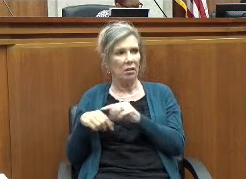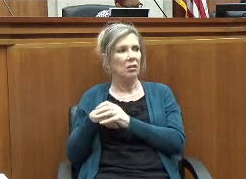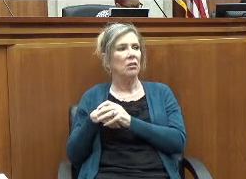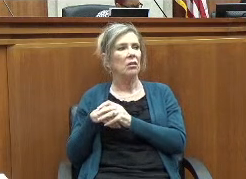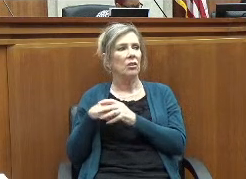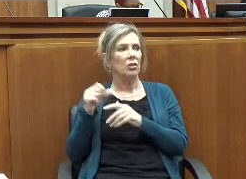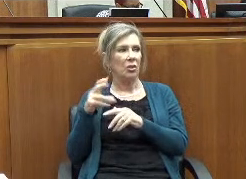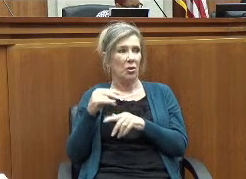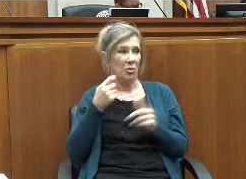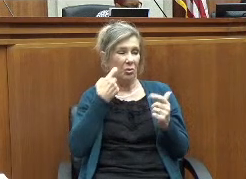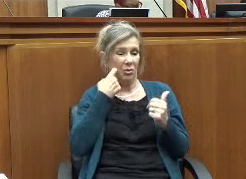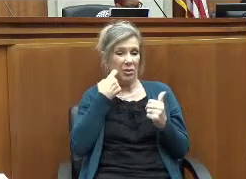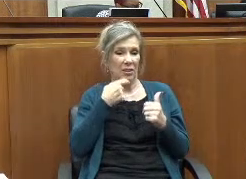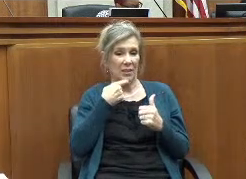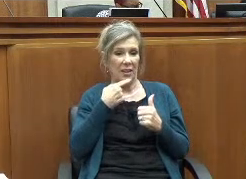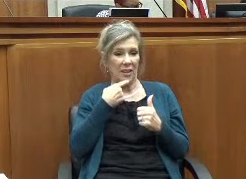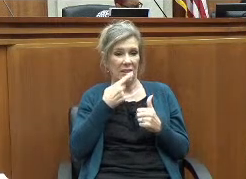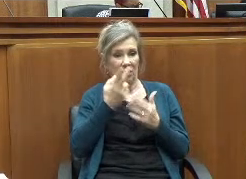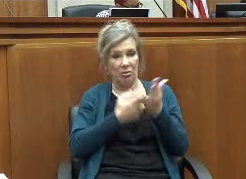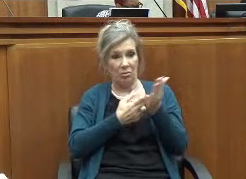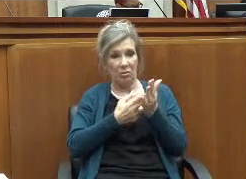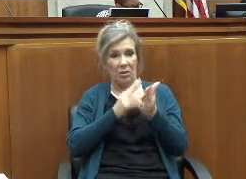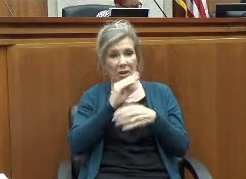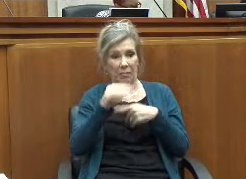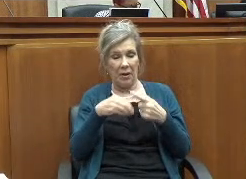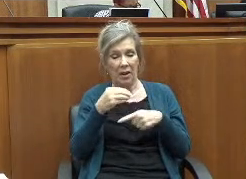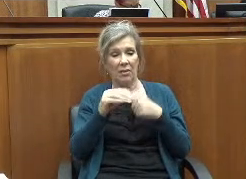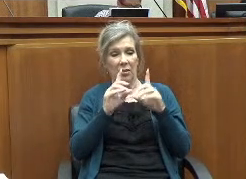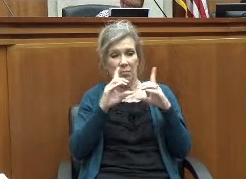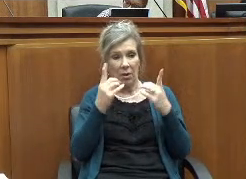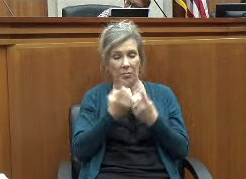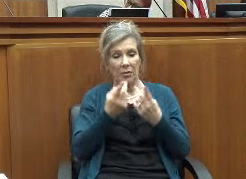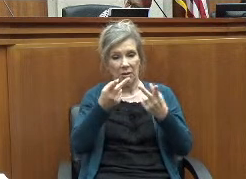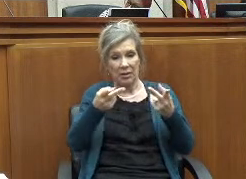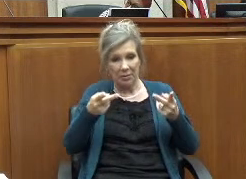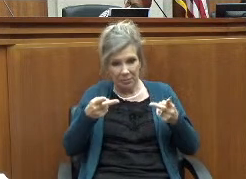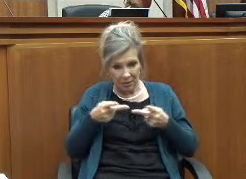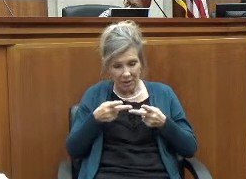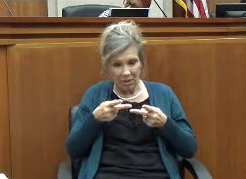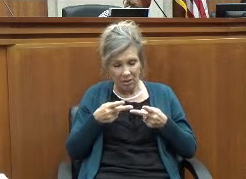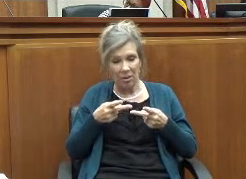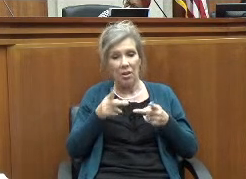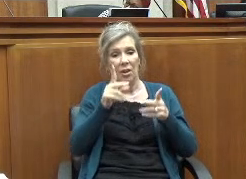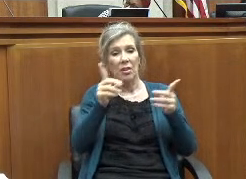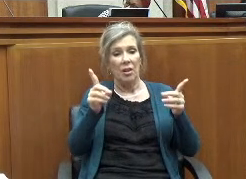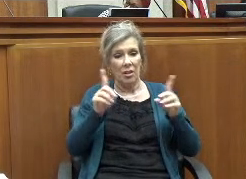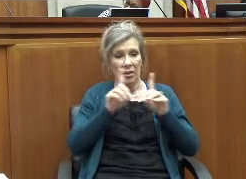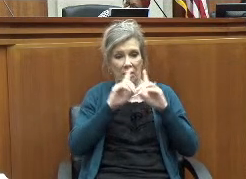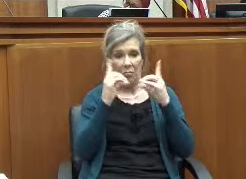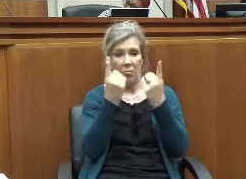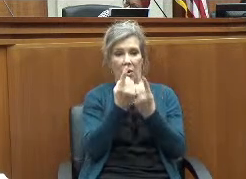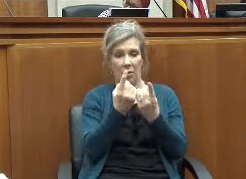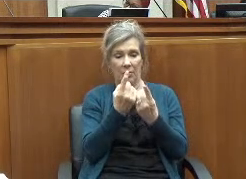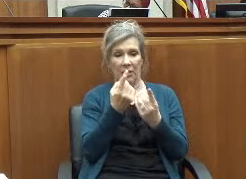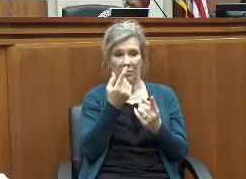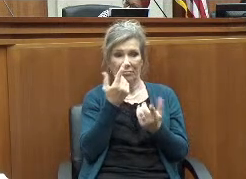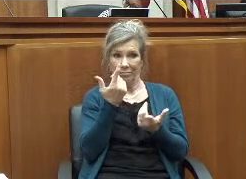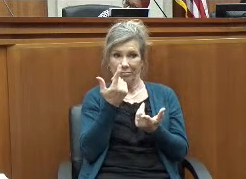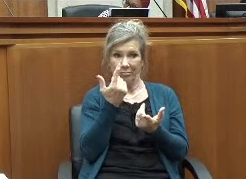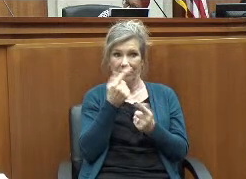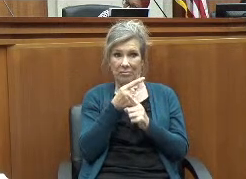just said, right, is the truth about the department's position on this. The department, right, needs to